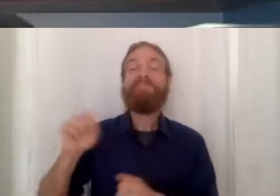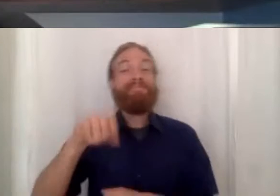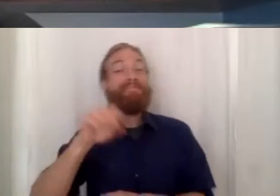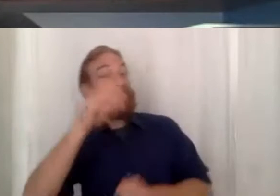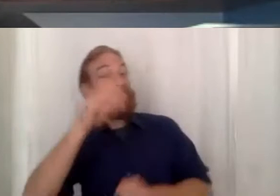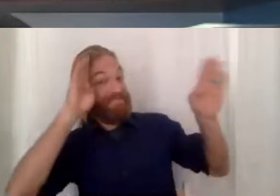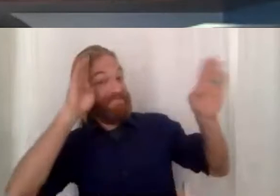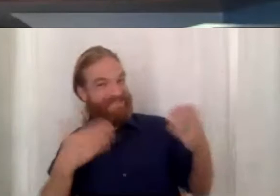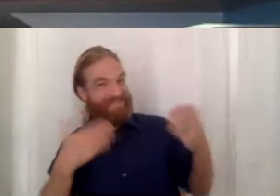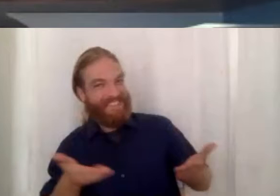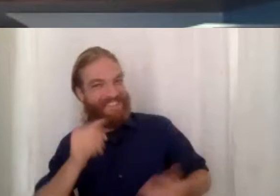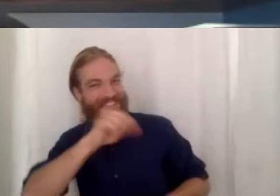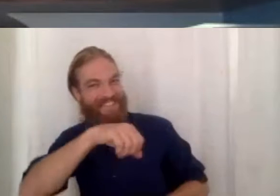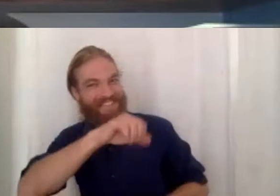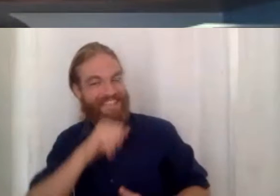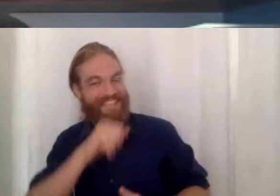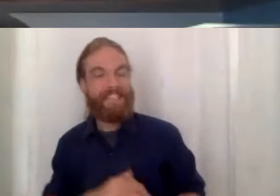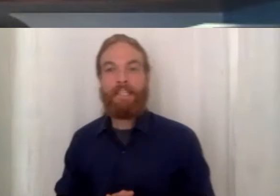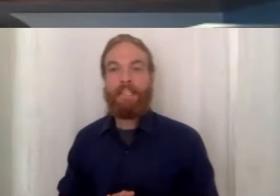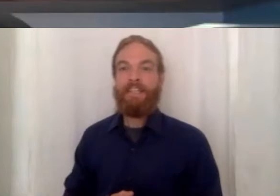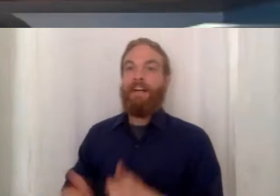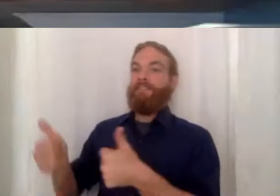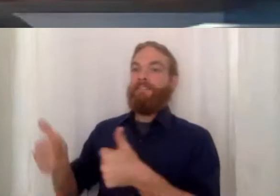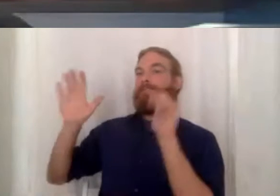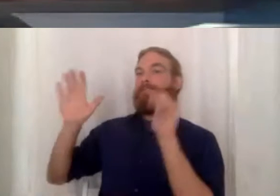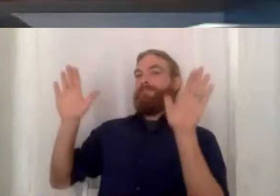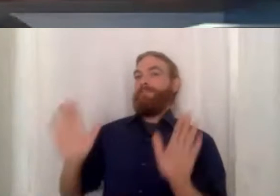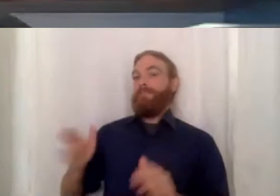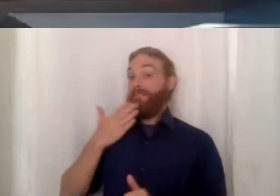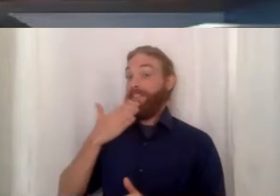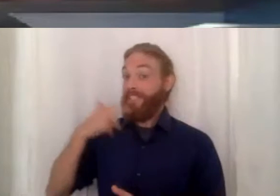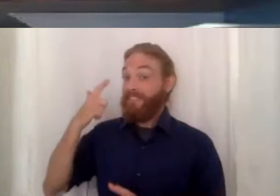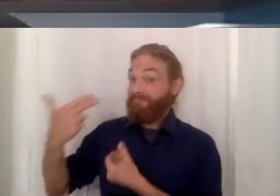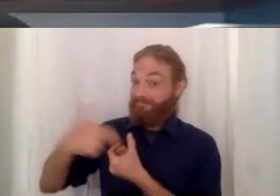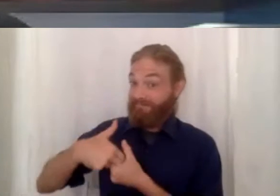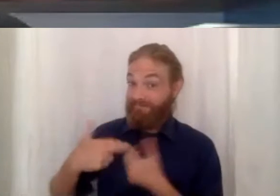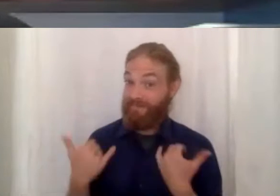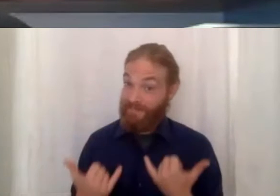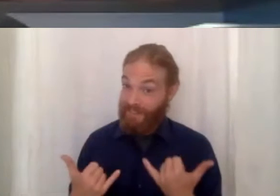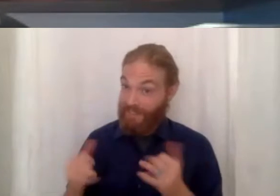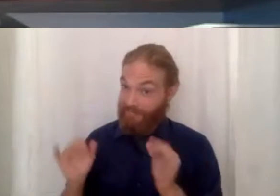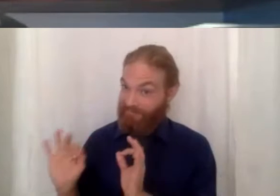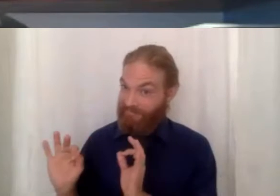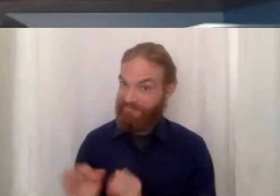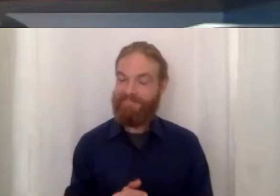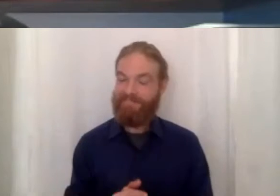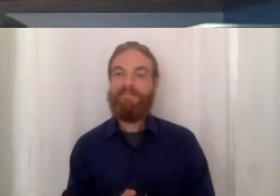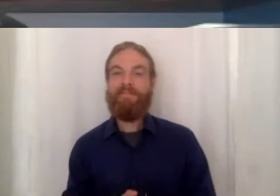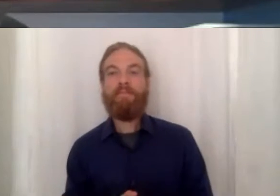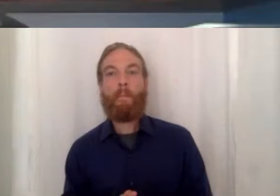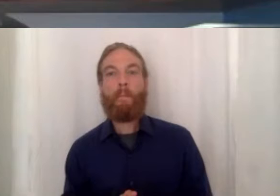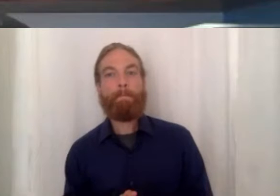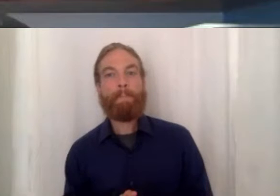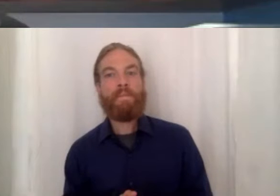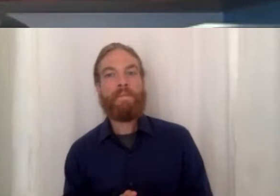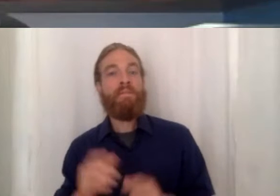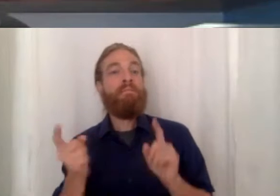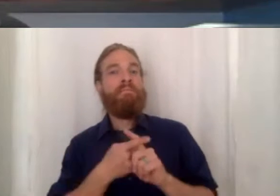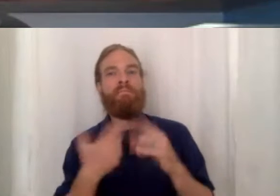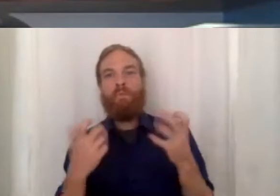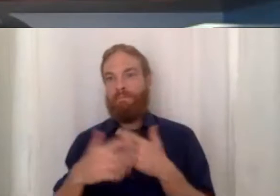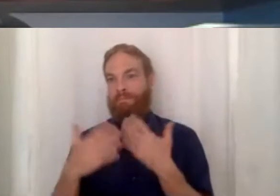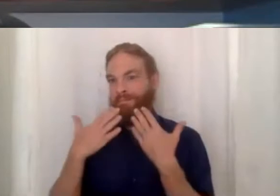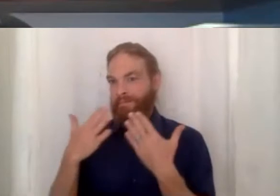you. Thank you for having us. Just want to first of all thank the health department, El Paso County Health